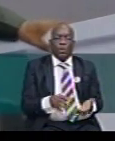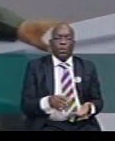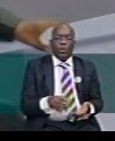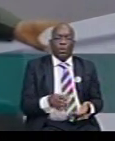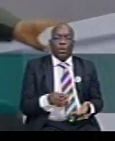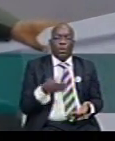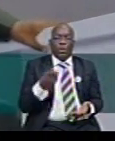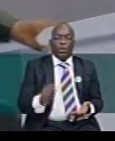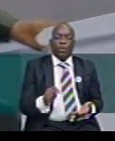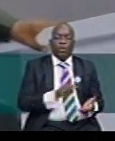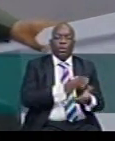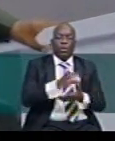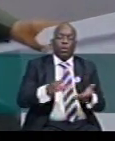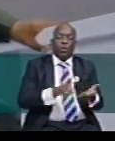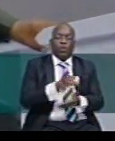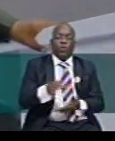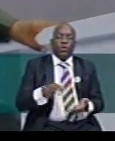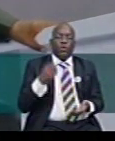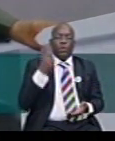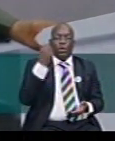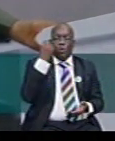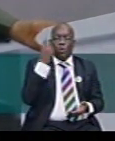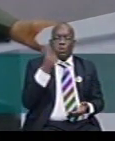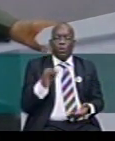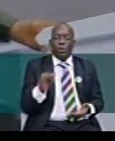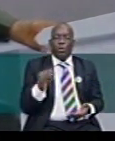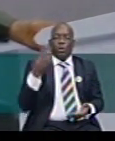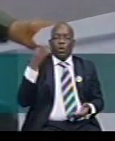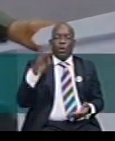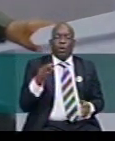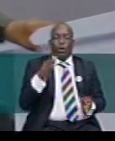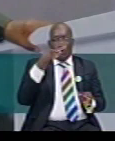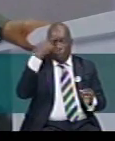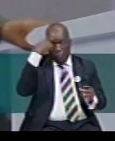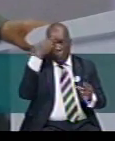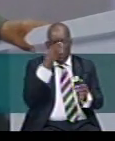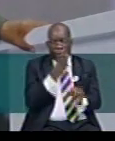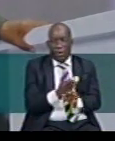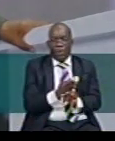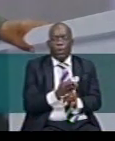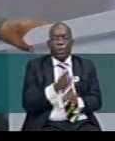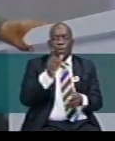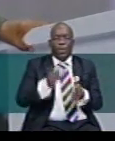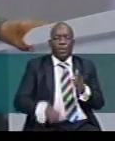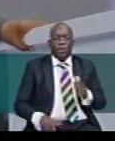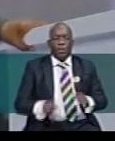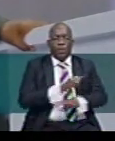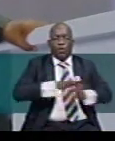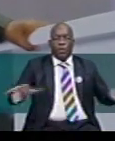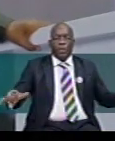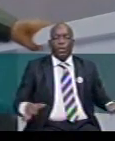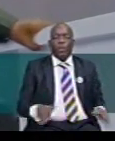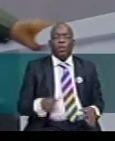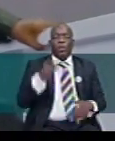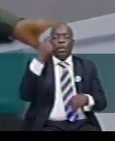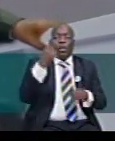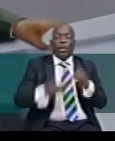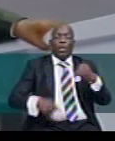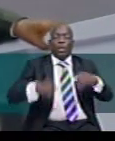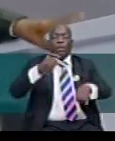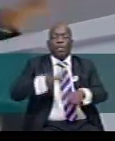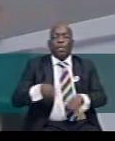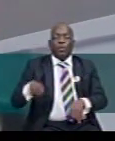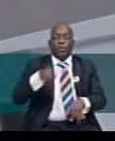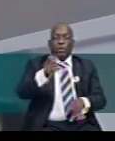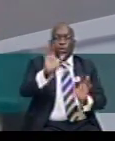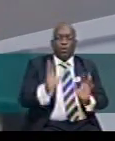deluding perception of faithless end time pilgrims. We're looking at